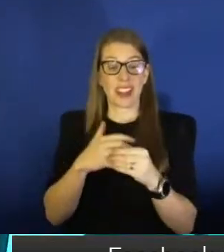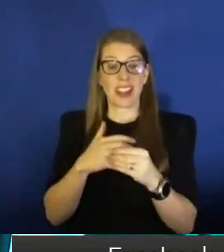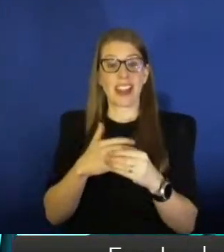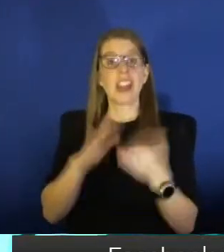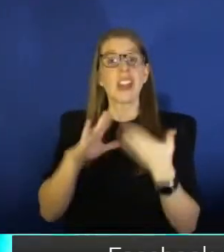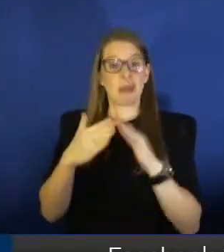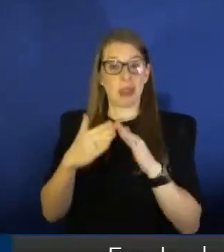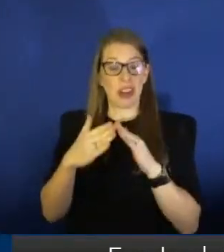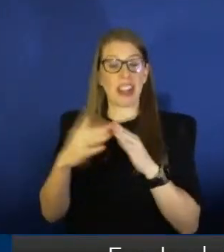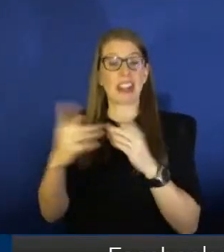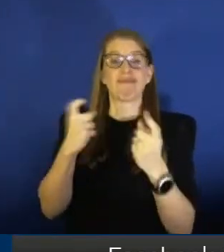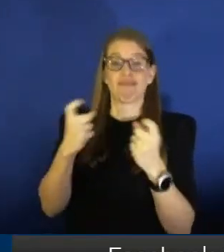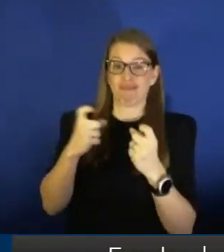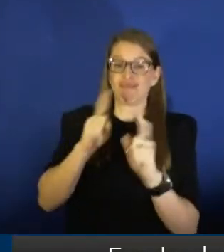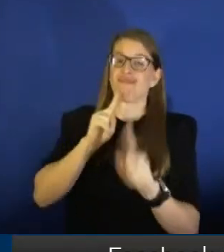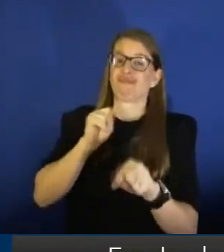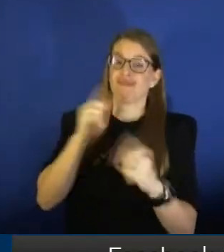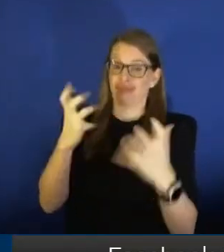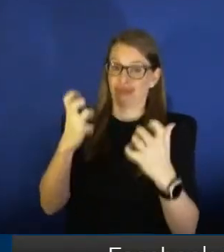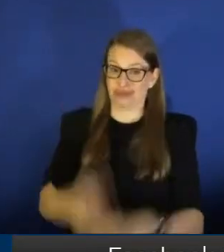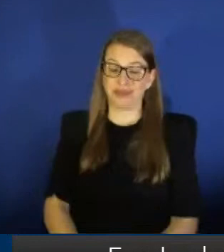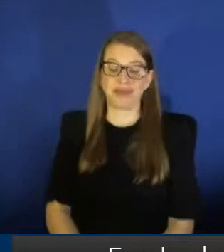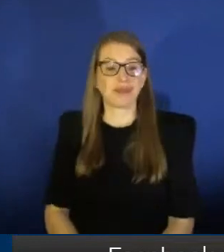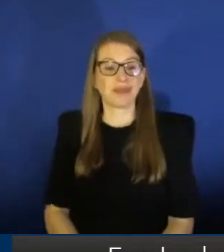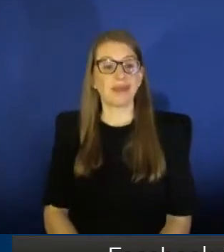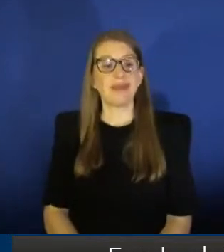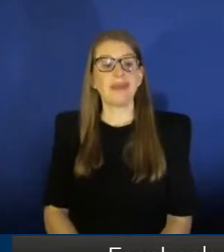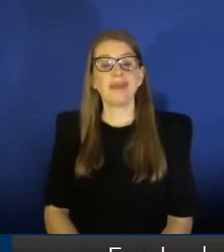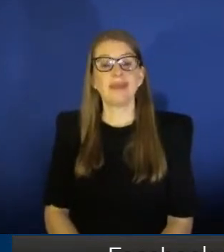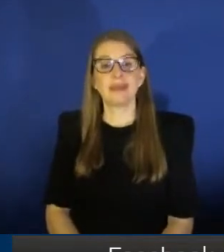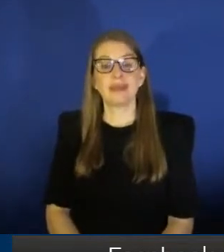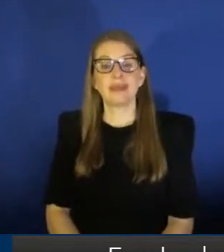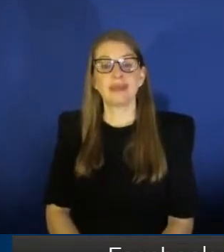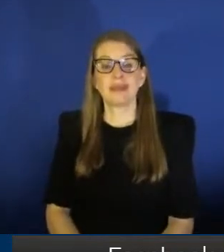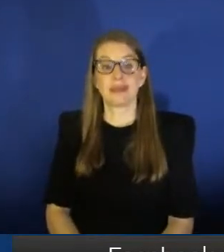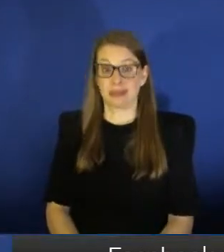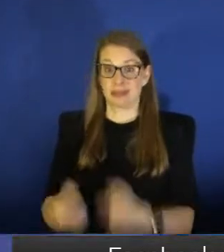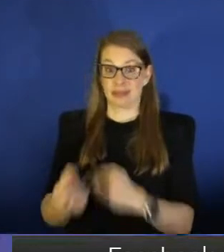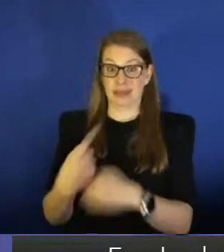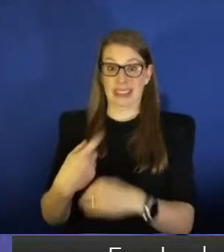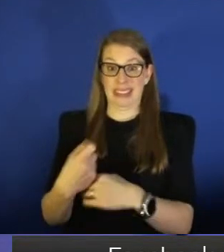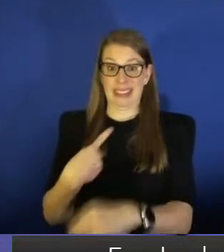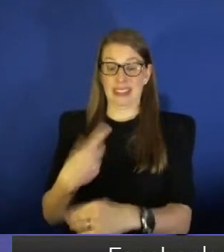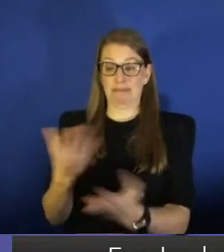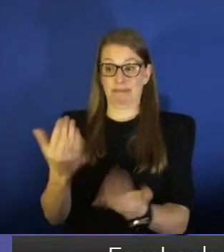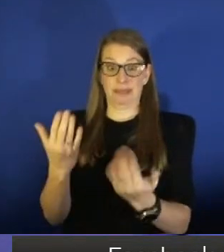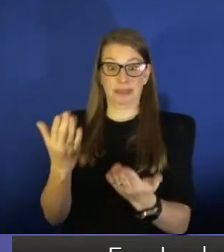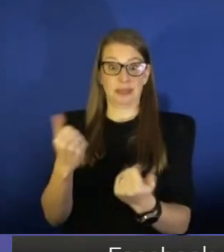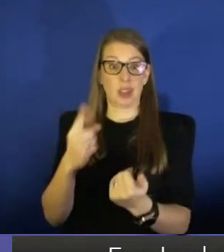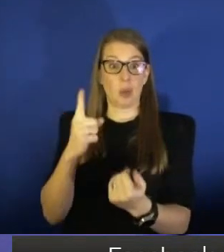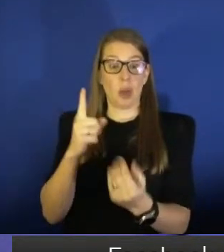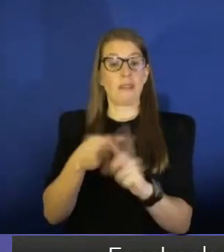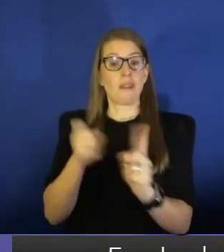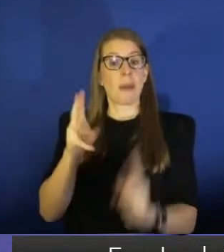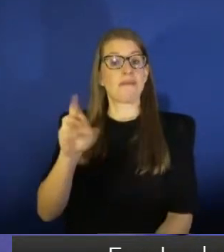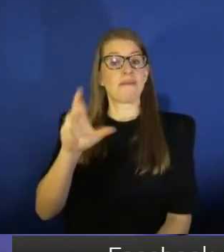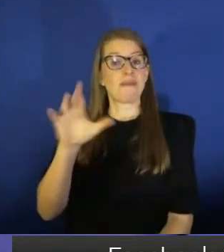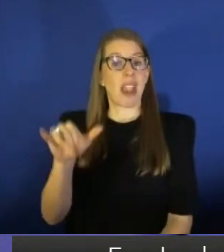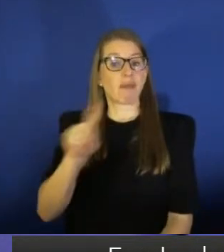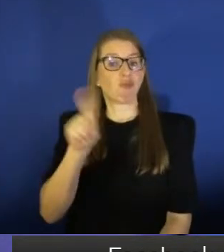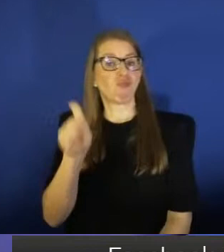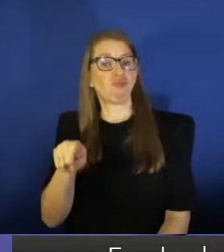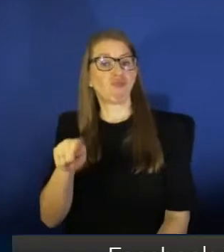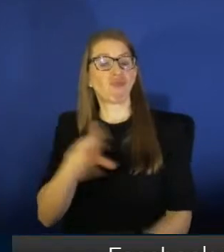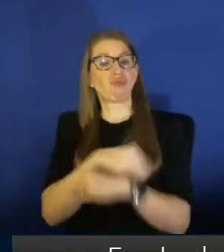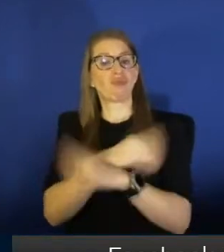to ask some questions. So get those sent in to us. We'll get back in just a bit to those. But I do have one from Mary asking about